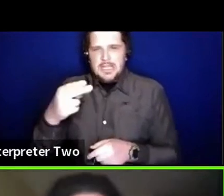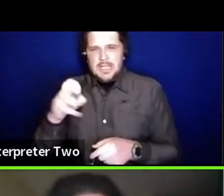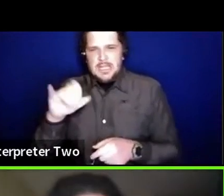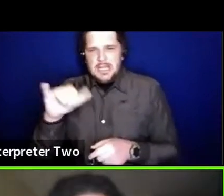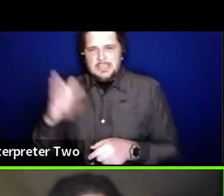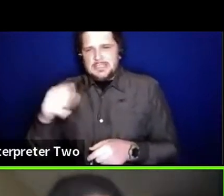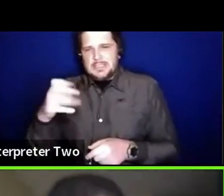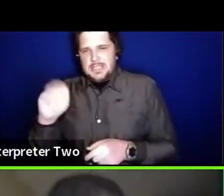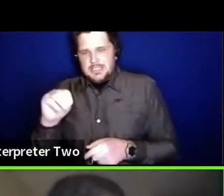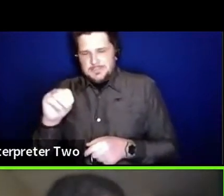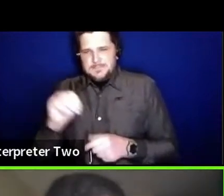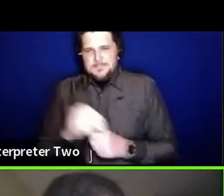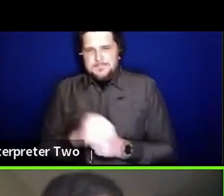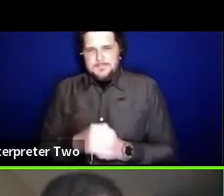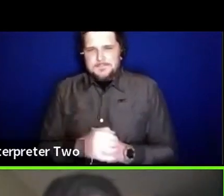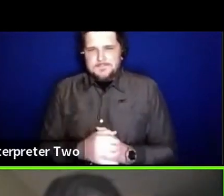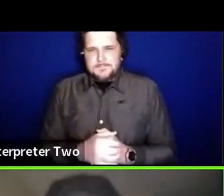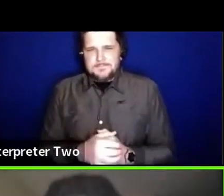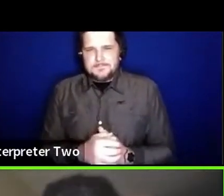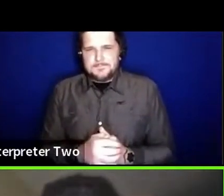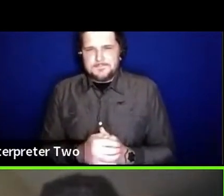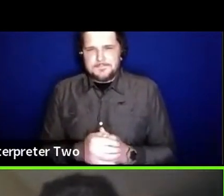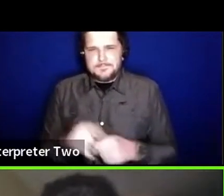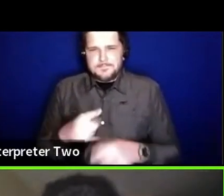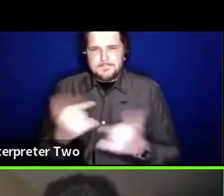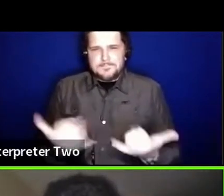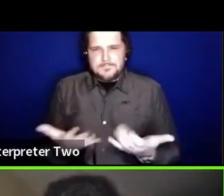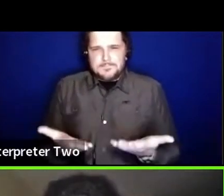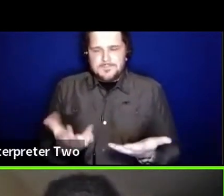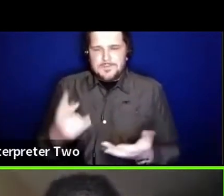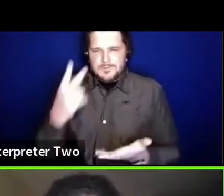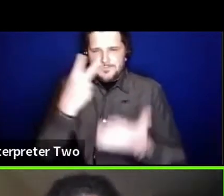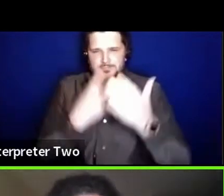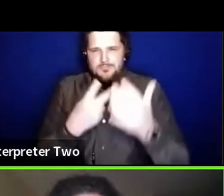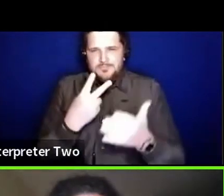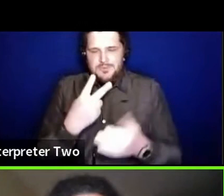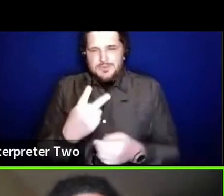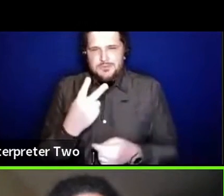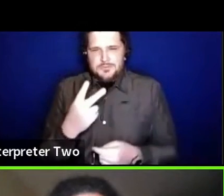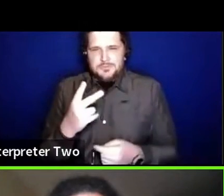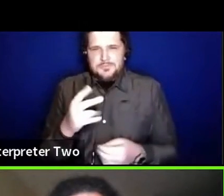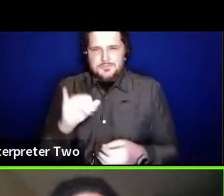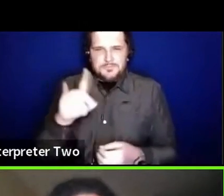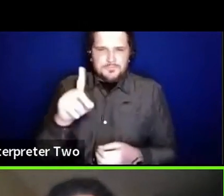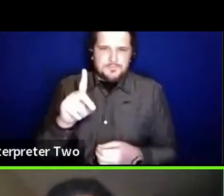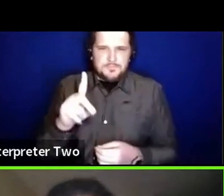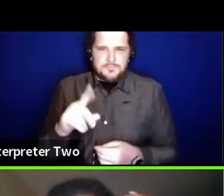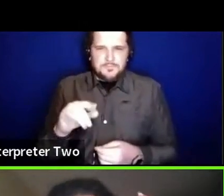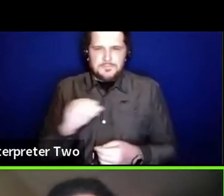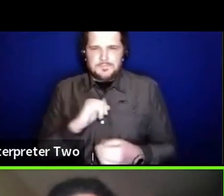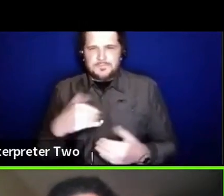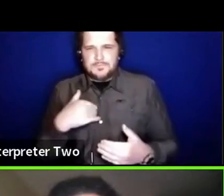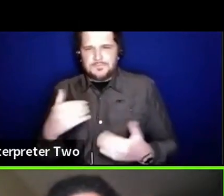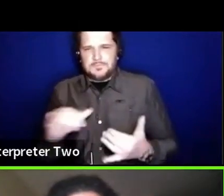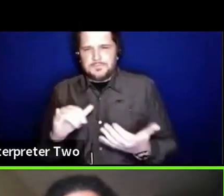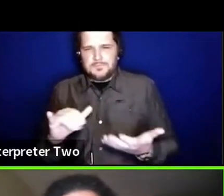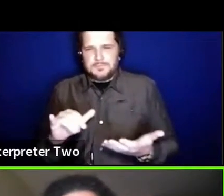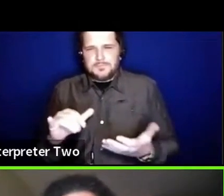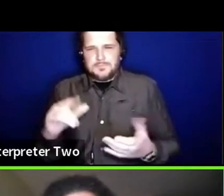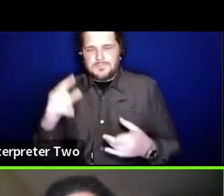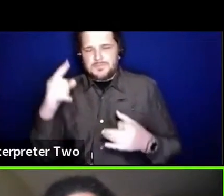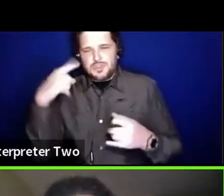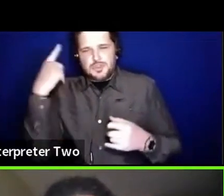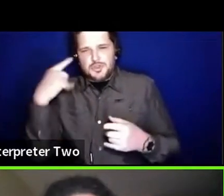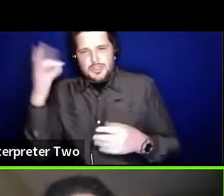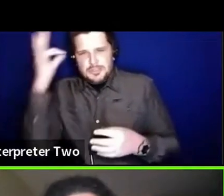here, in terms of a visual description, I am like, have like kind of like curly hair,